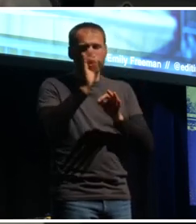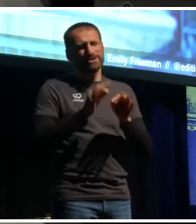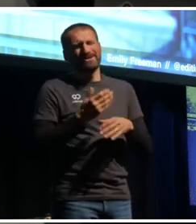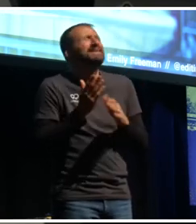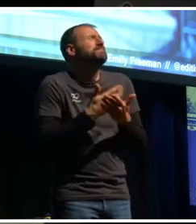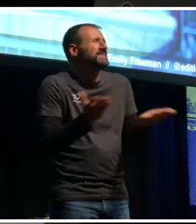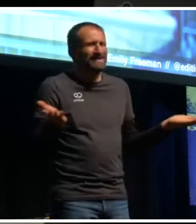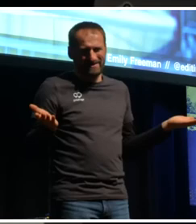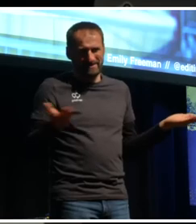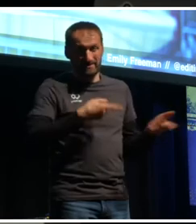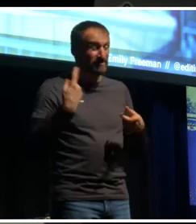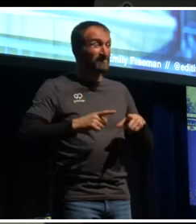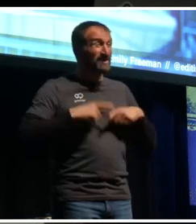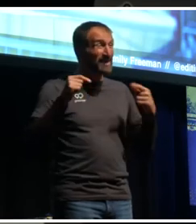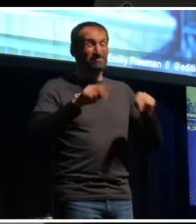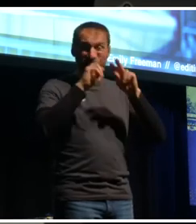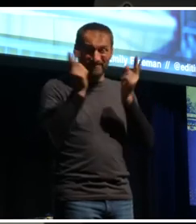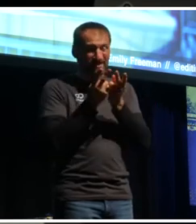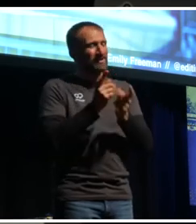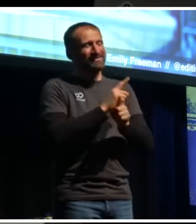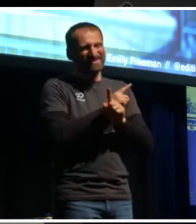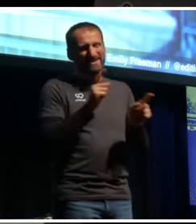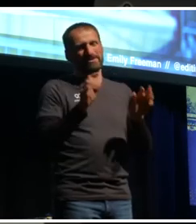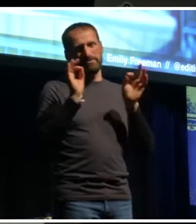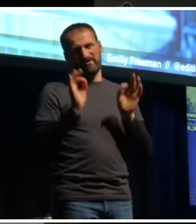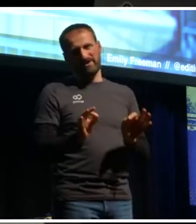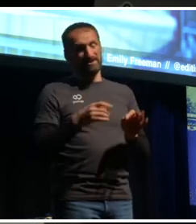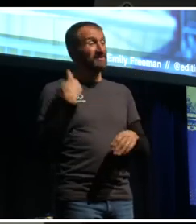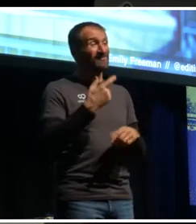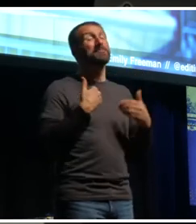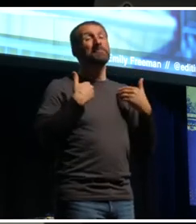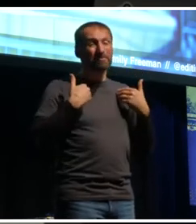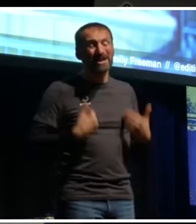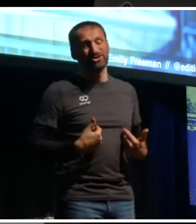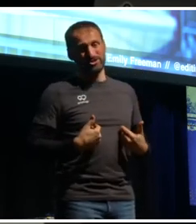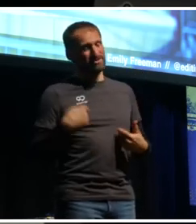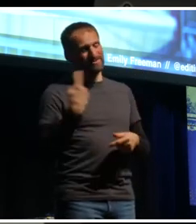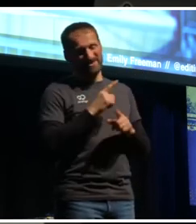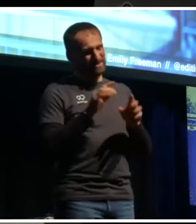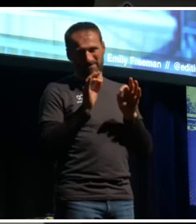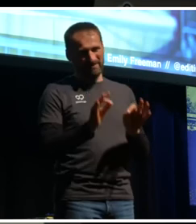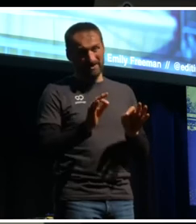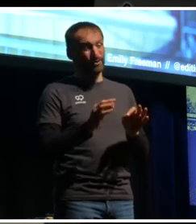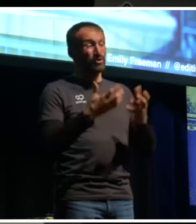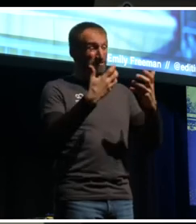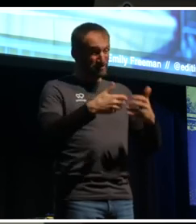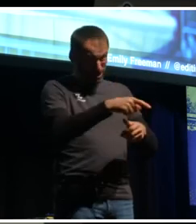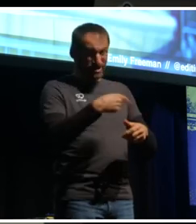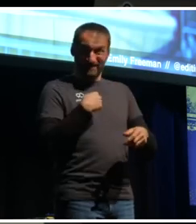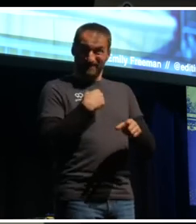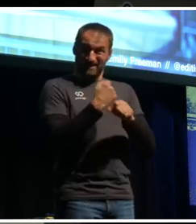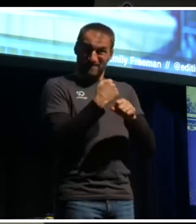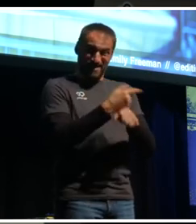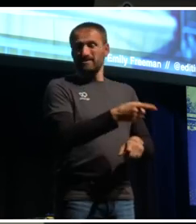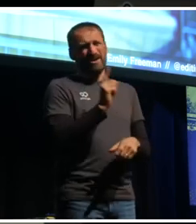live in a world that isn't perfect. We're humans. We're not perfect, which means the machines we build aren't perfect either. That's